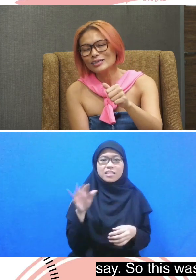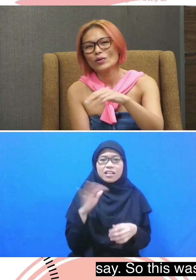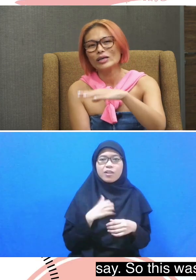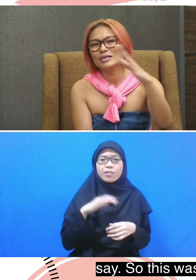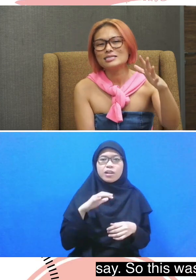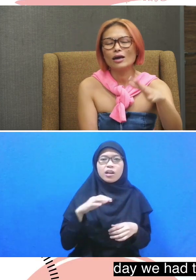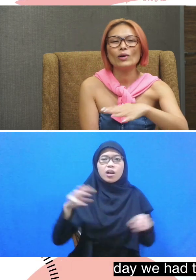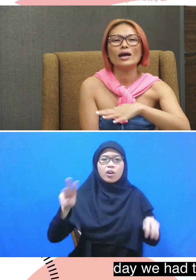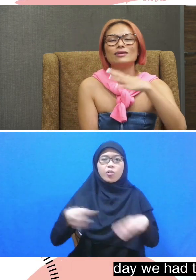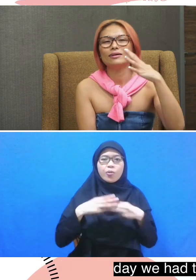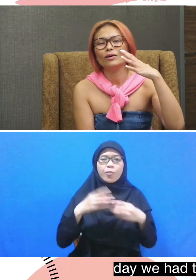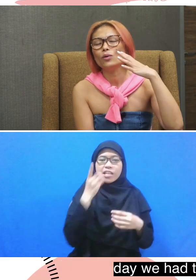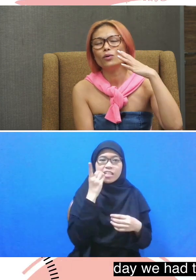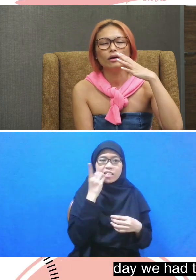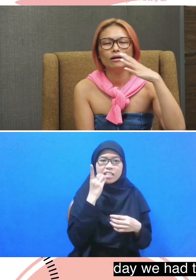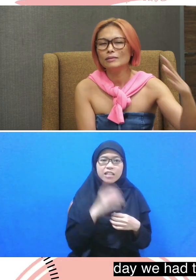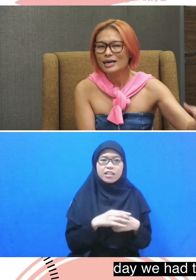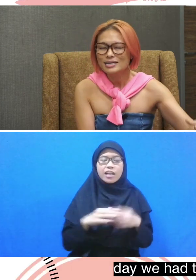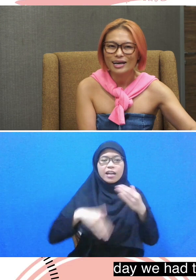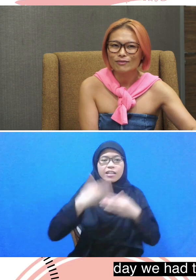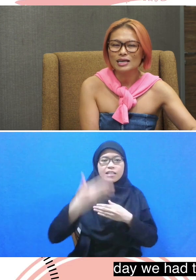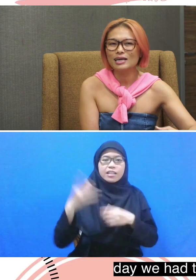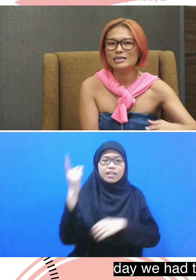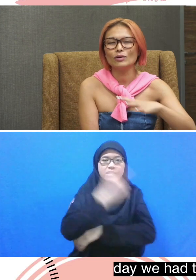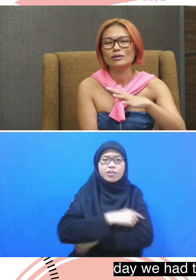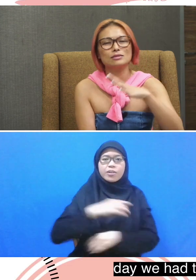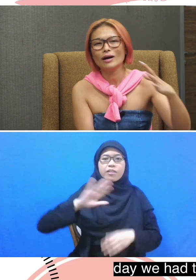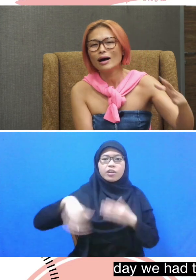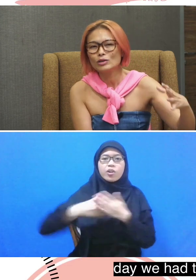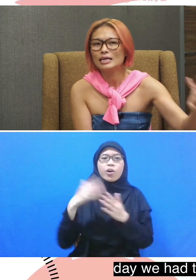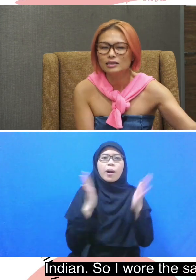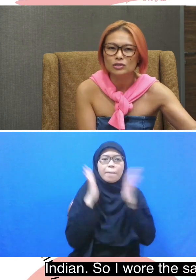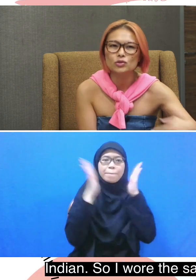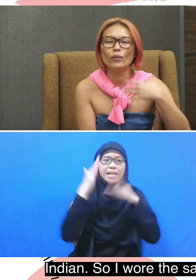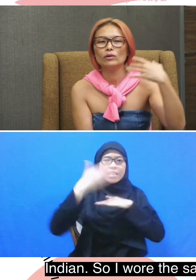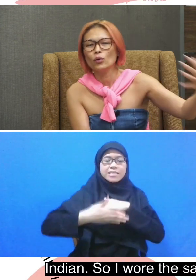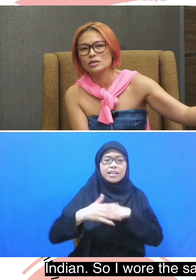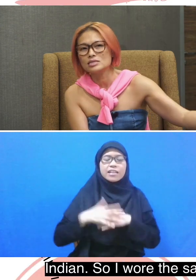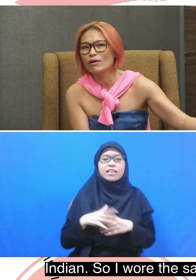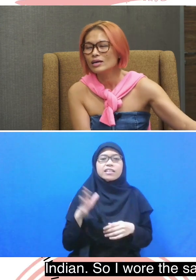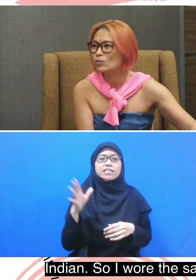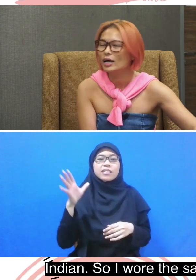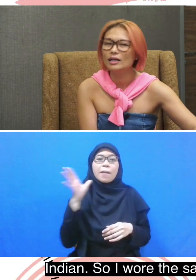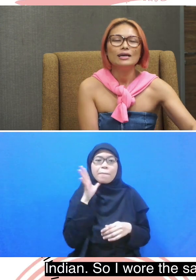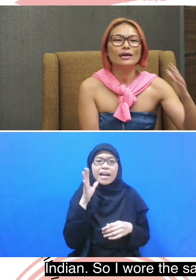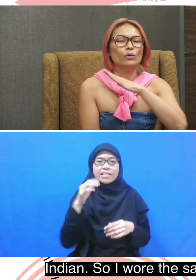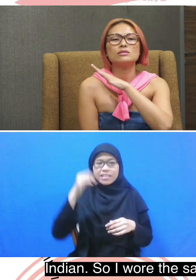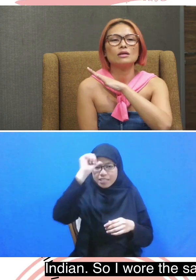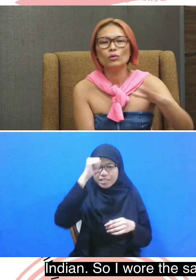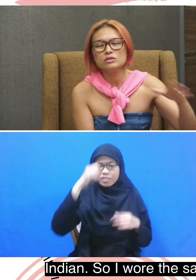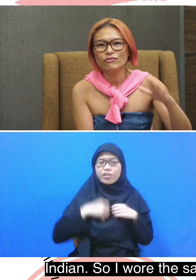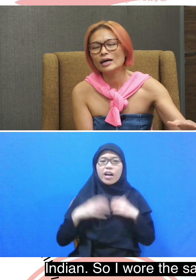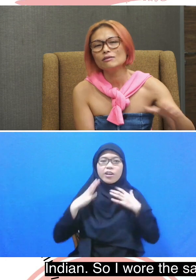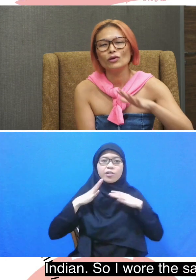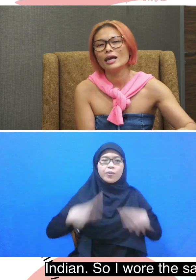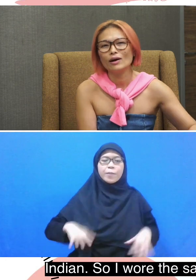dinner, you know, and the next day we had the whole Malay side of things. His mom was Indian, so I wore the sari as well. It was the